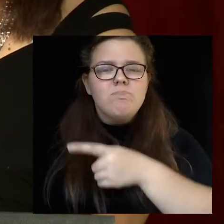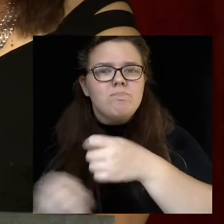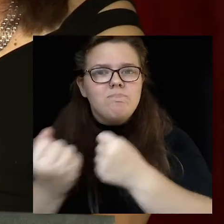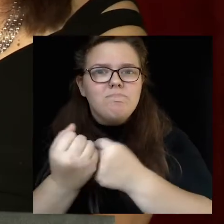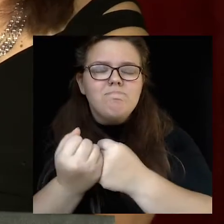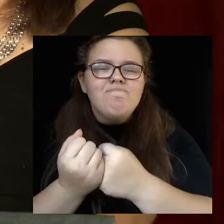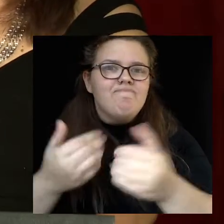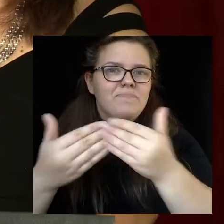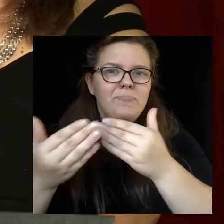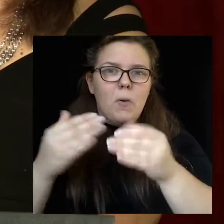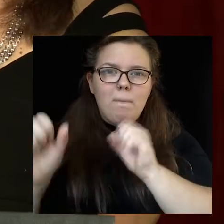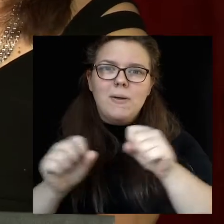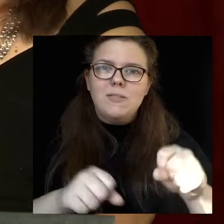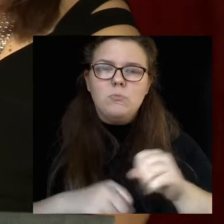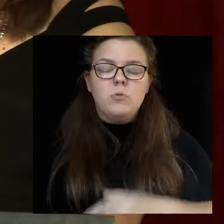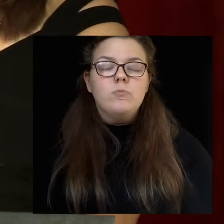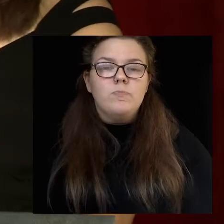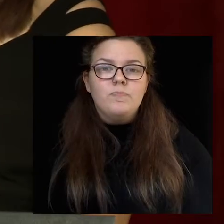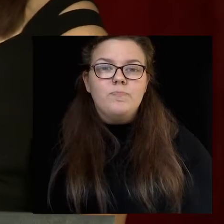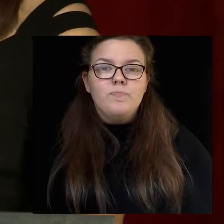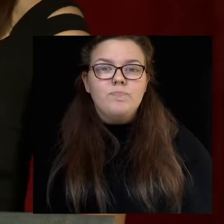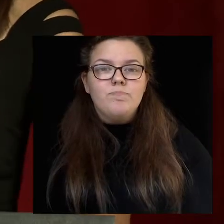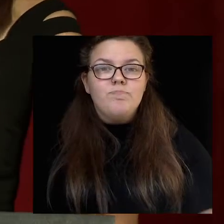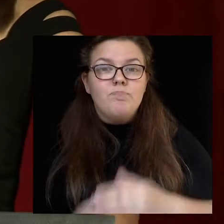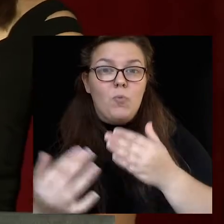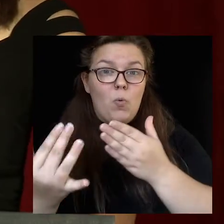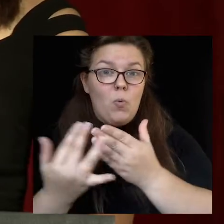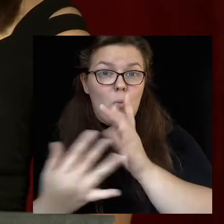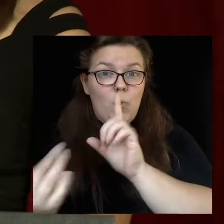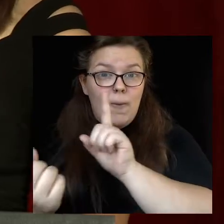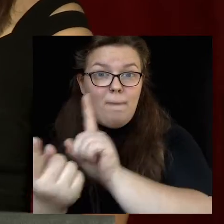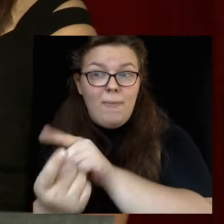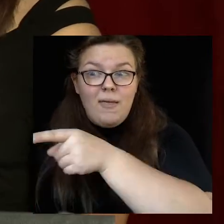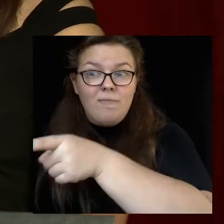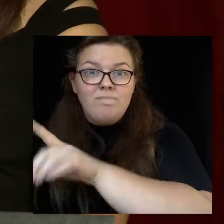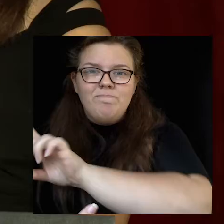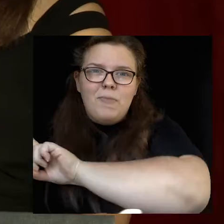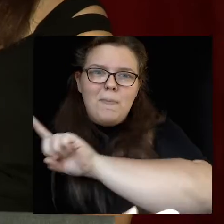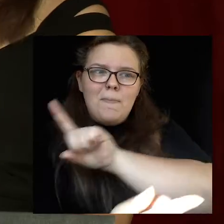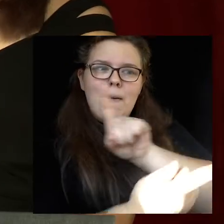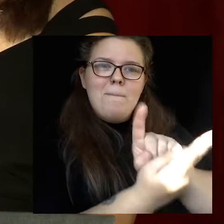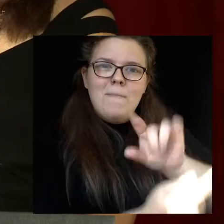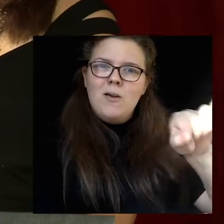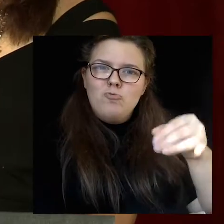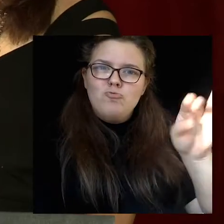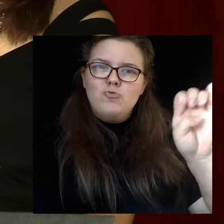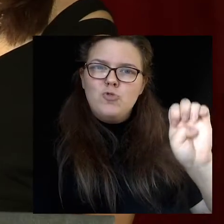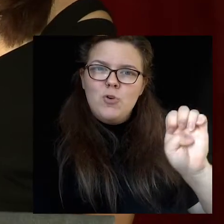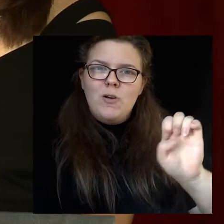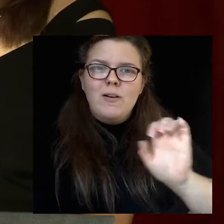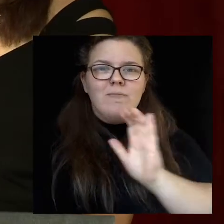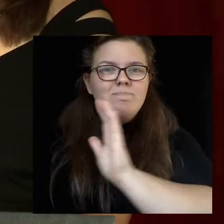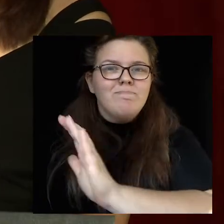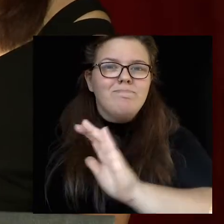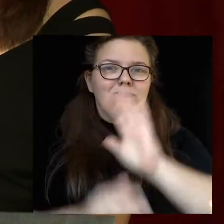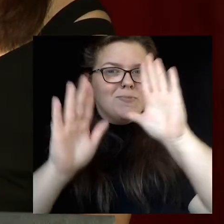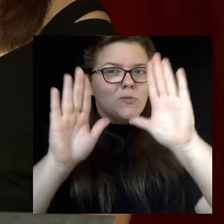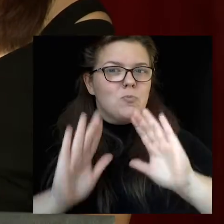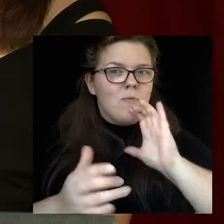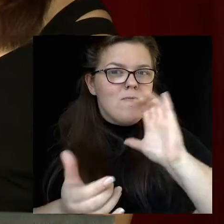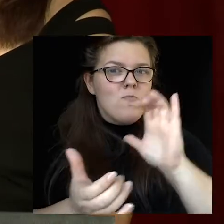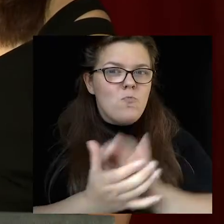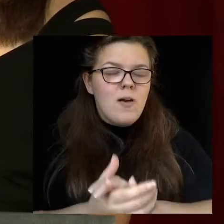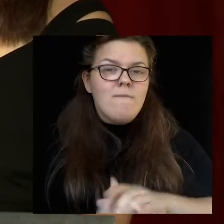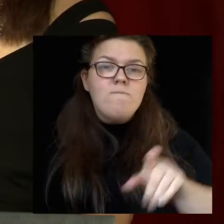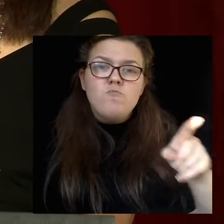his support in every way possible. And it was through Pierre that we met Joy, his wonderful